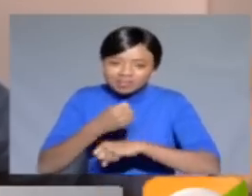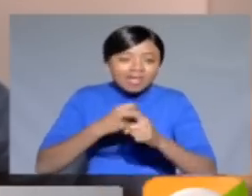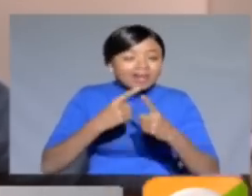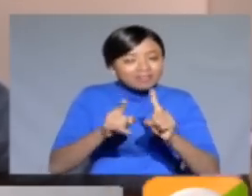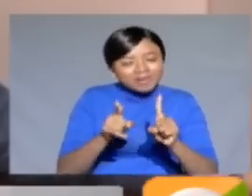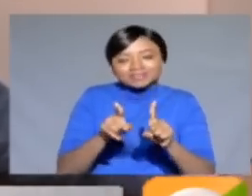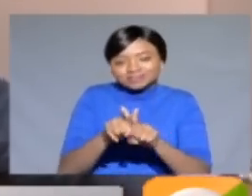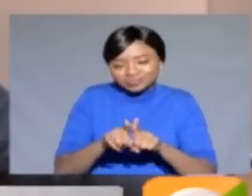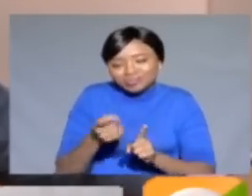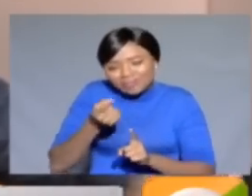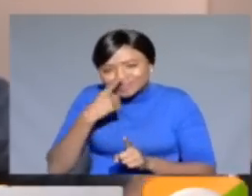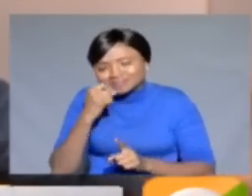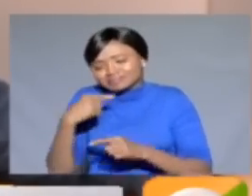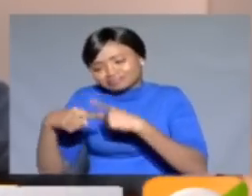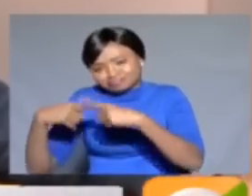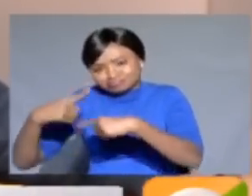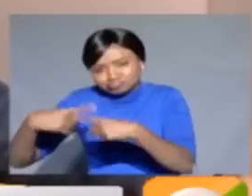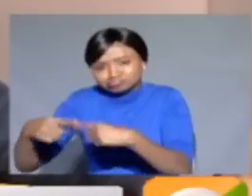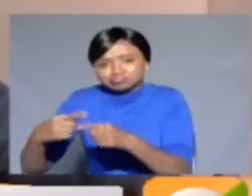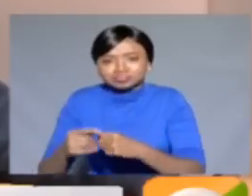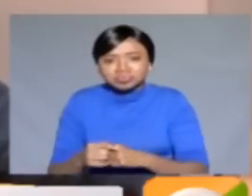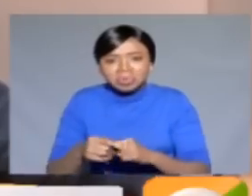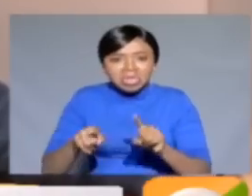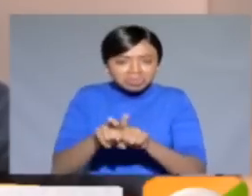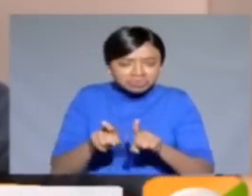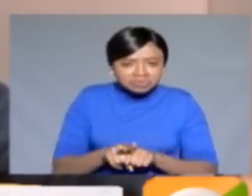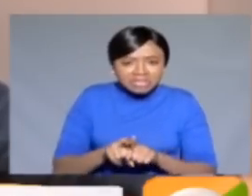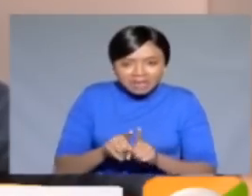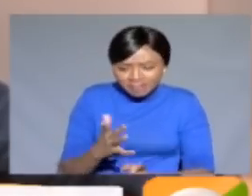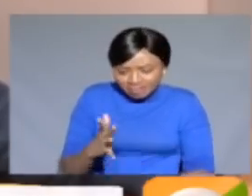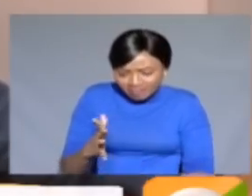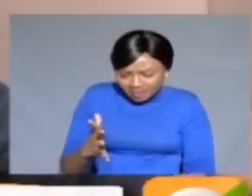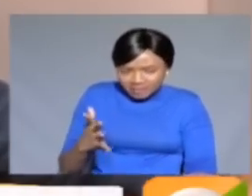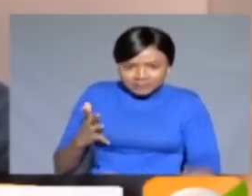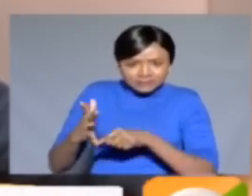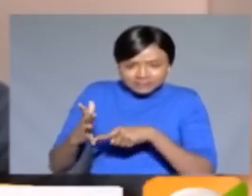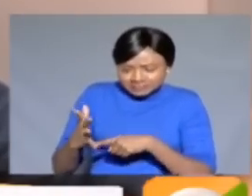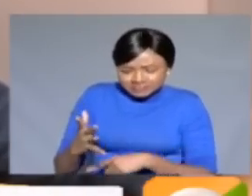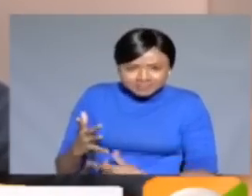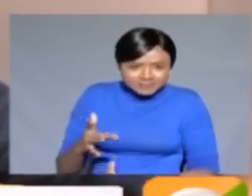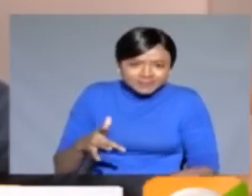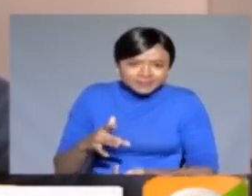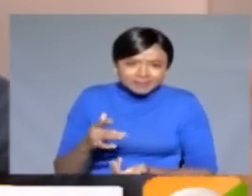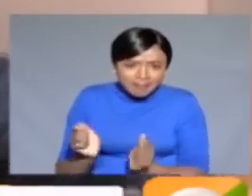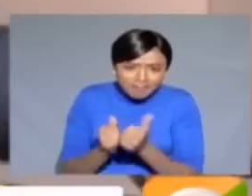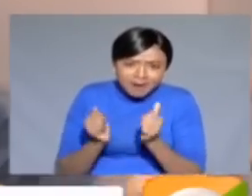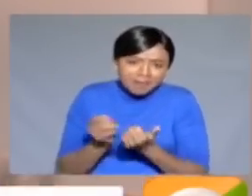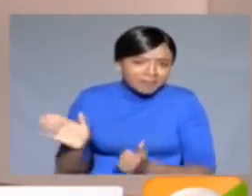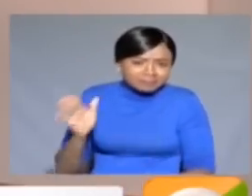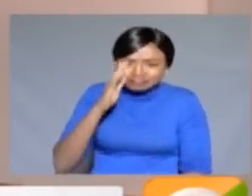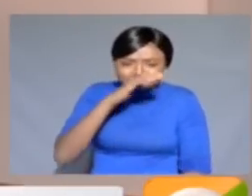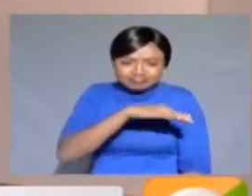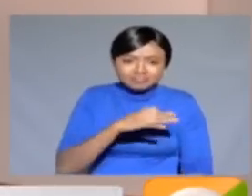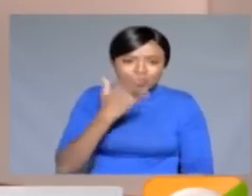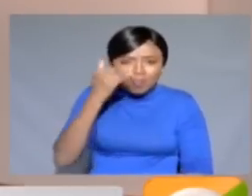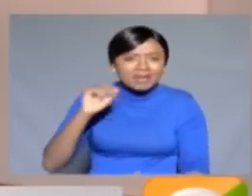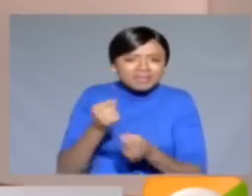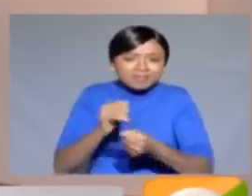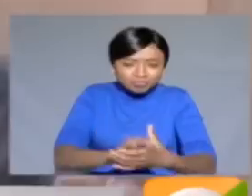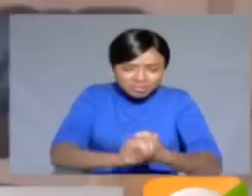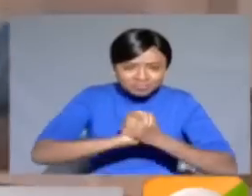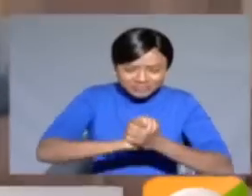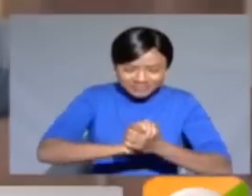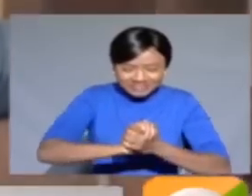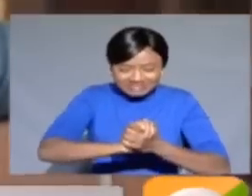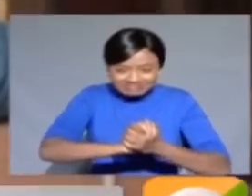I'm still under treatment. I mean, that's, and you know, the whole handshaking thing, which causes me embarrassment several times a day because I can't shake hands because